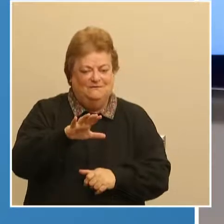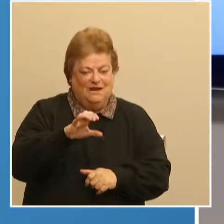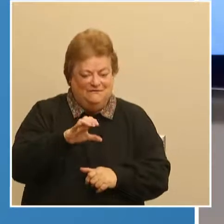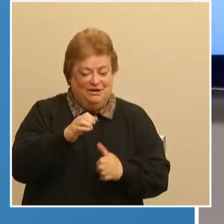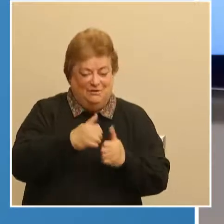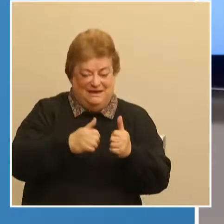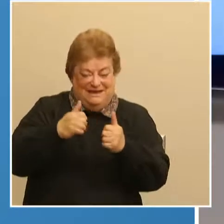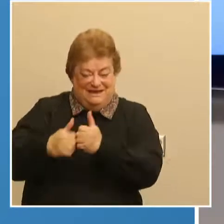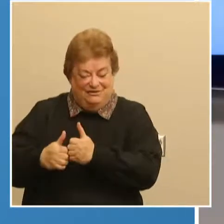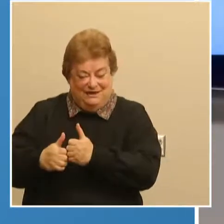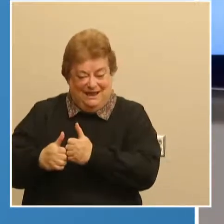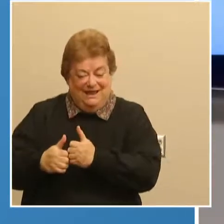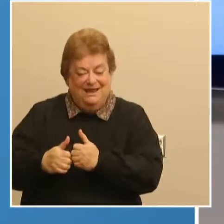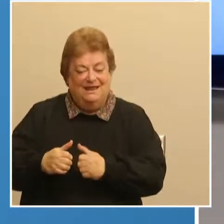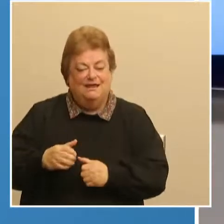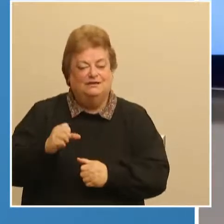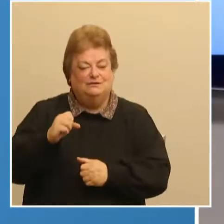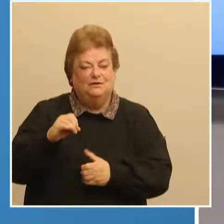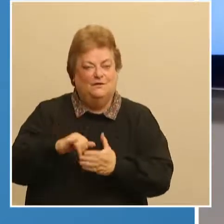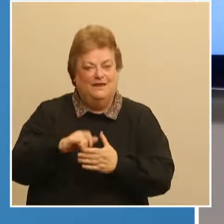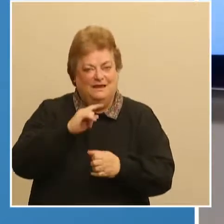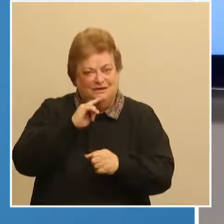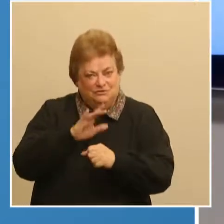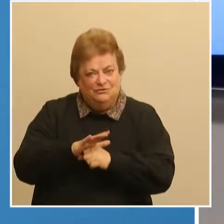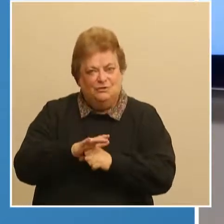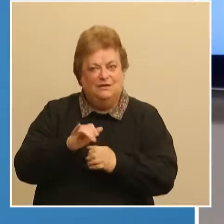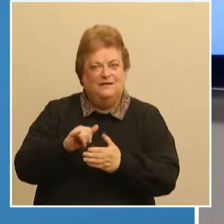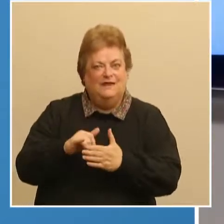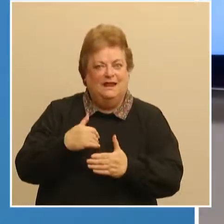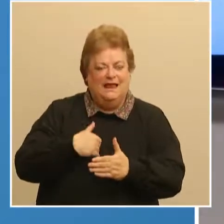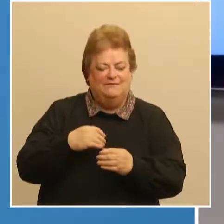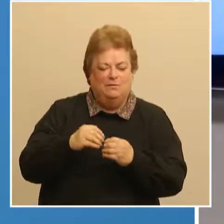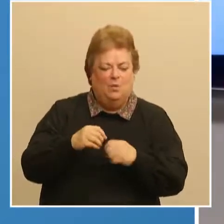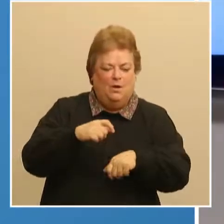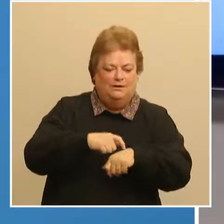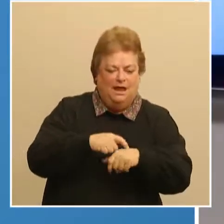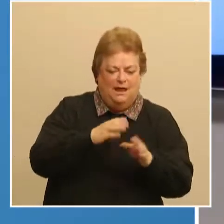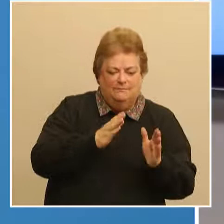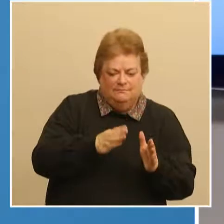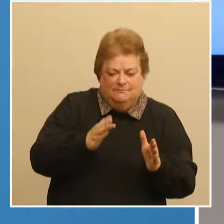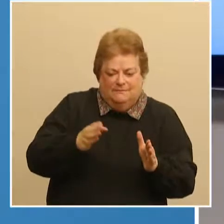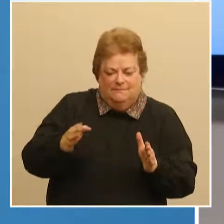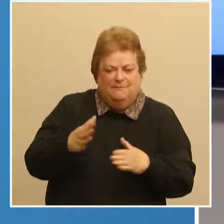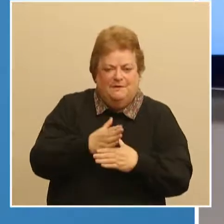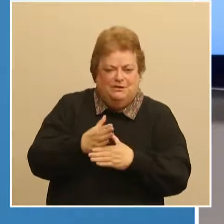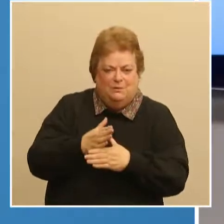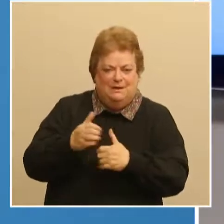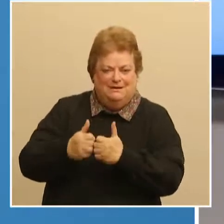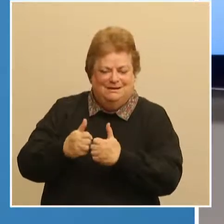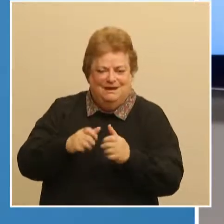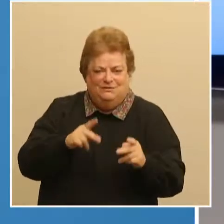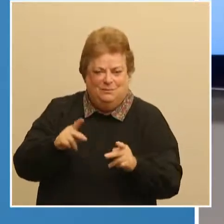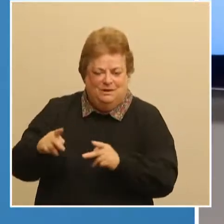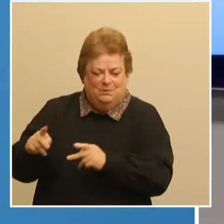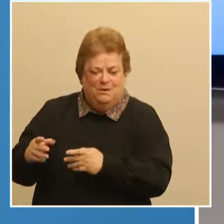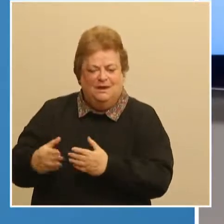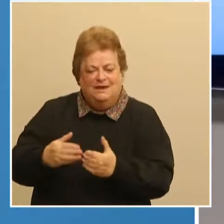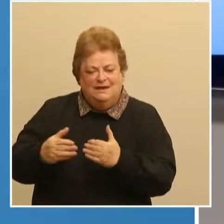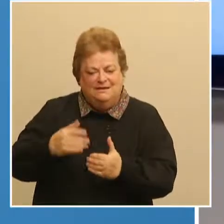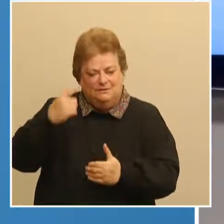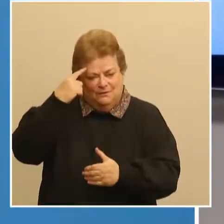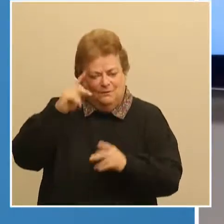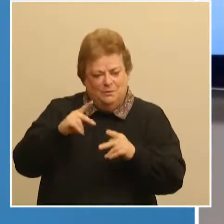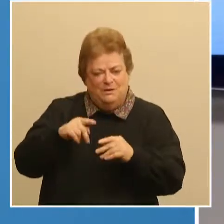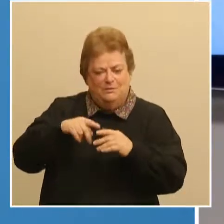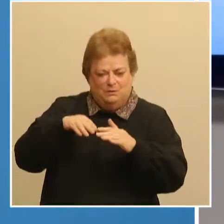each day to ensure there's more spacing between people and that it's easier for people getting in